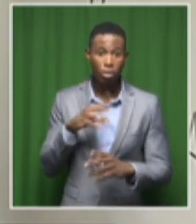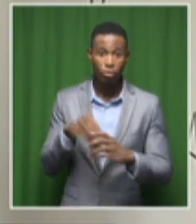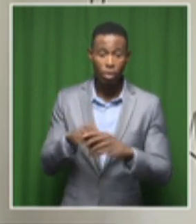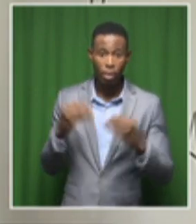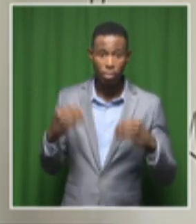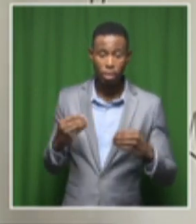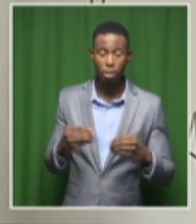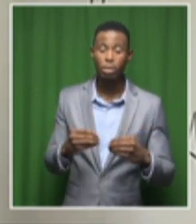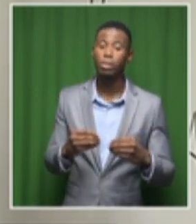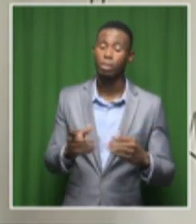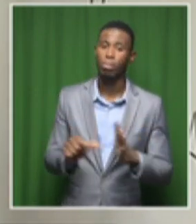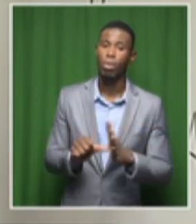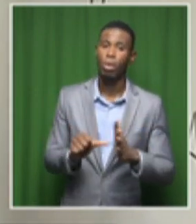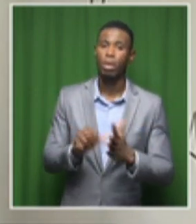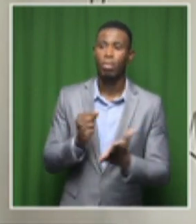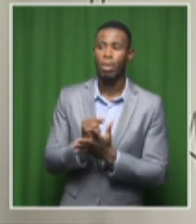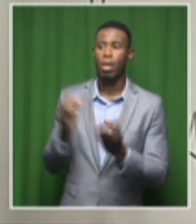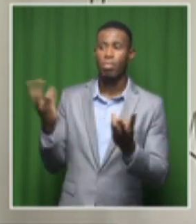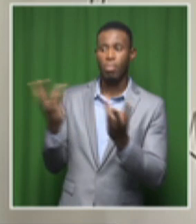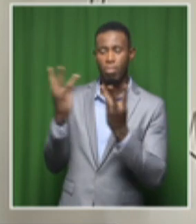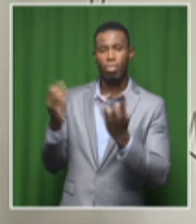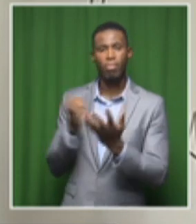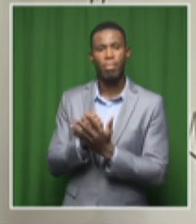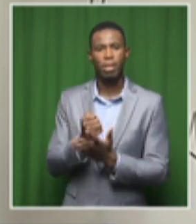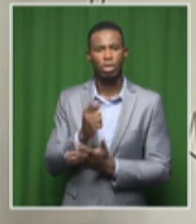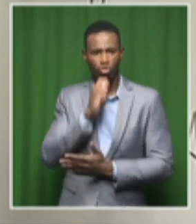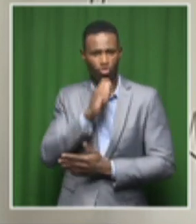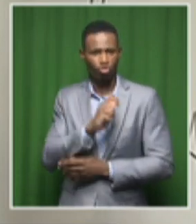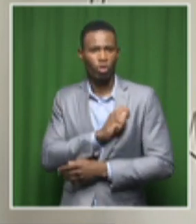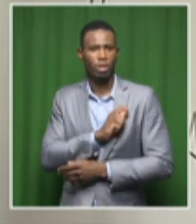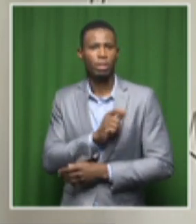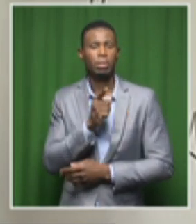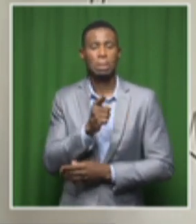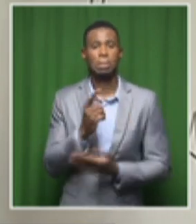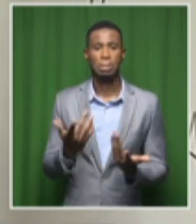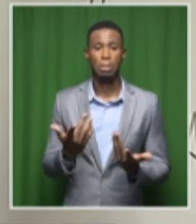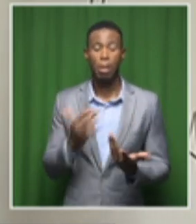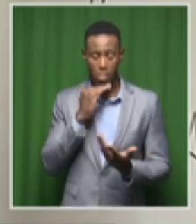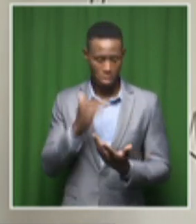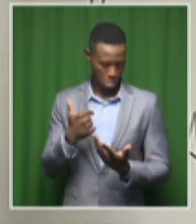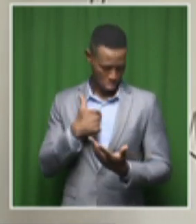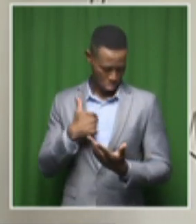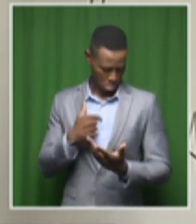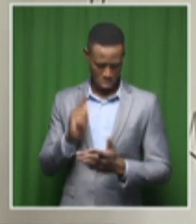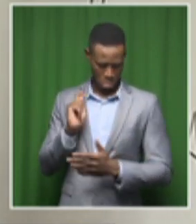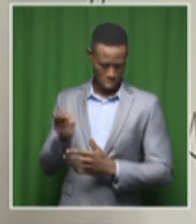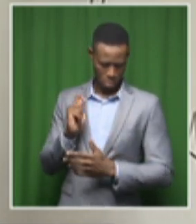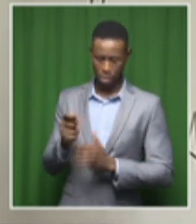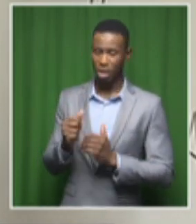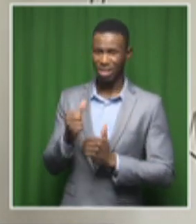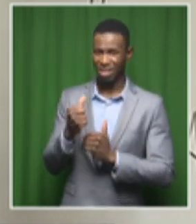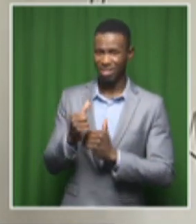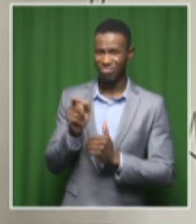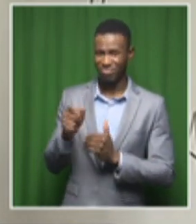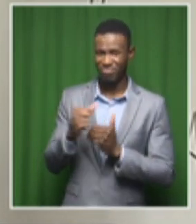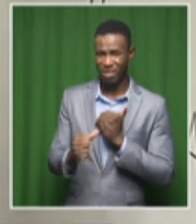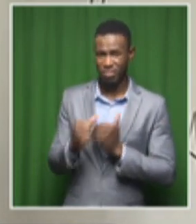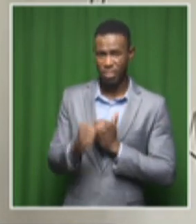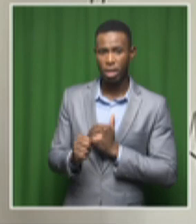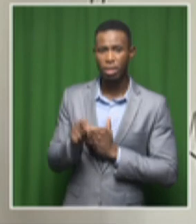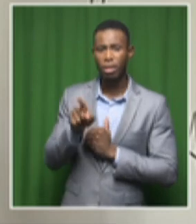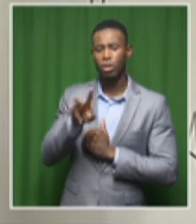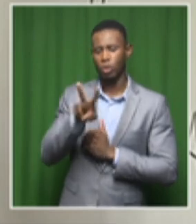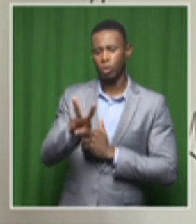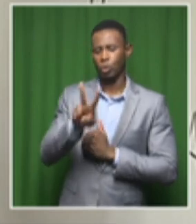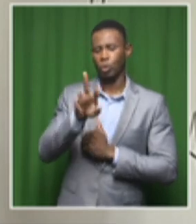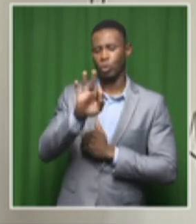definitely paying that $15 to show people that this is the trusted account. And I have to tell you, especially in this online